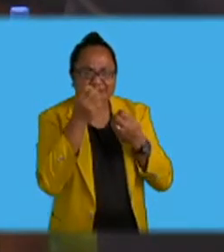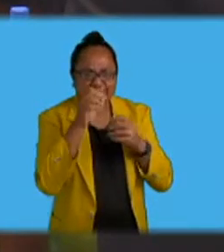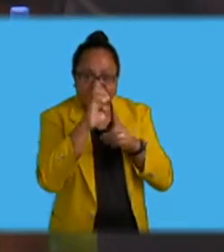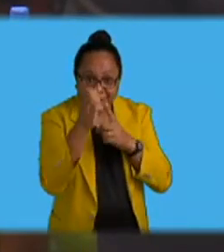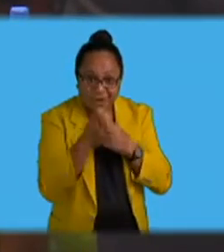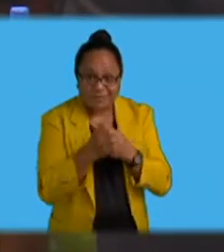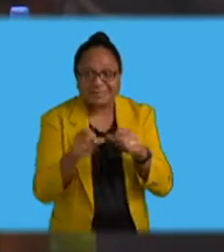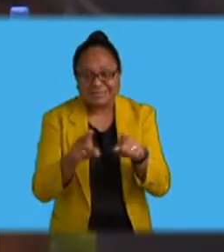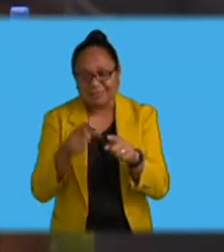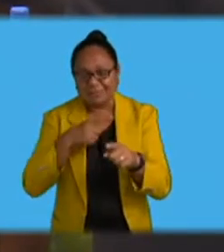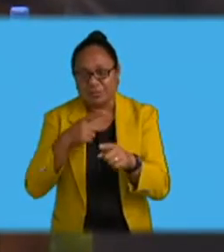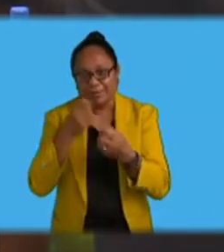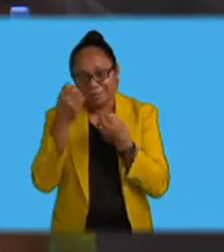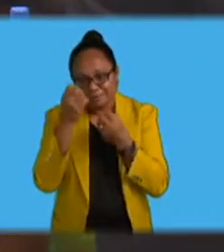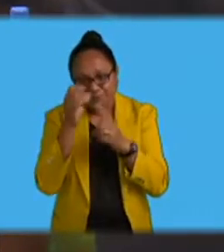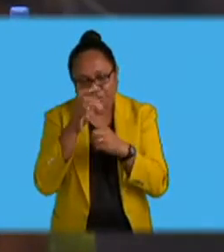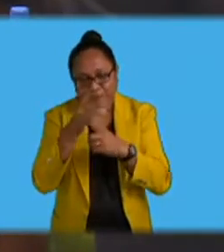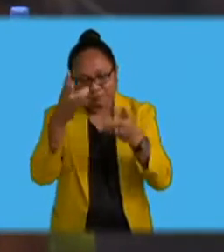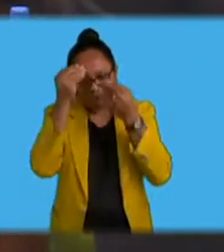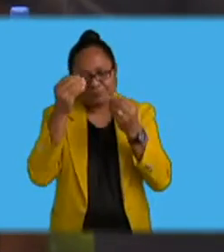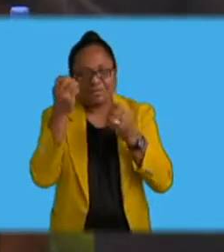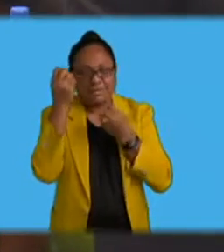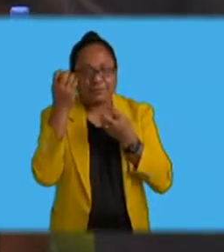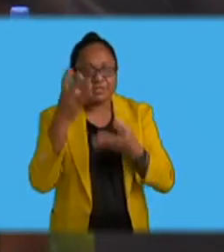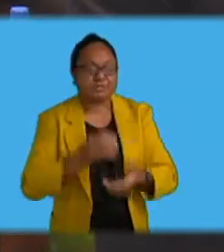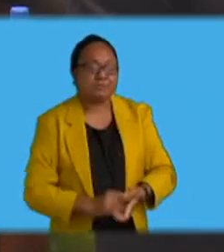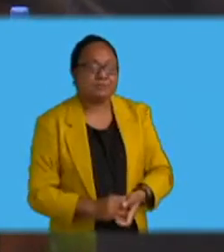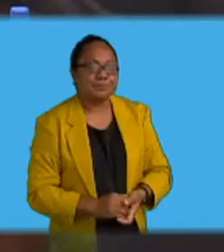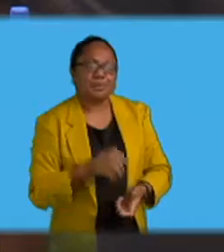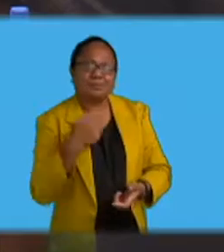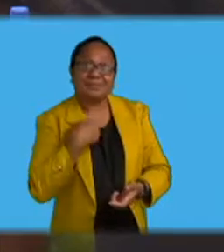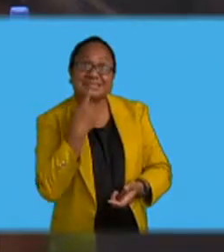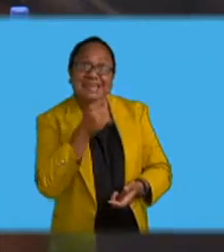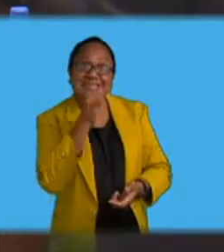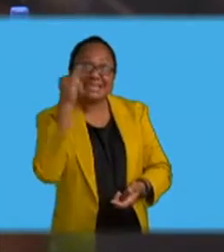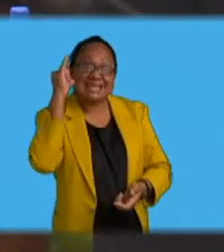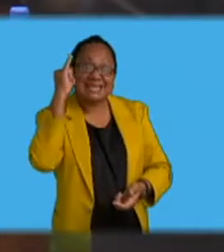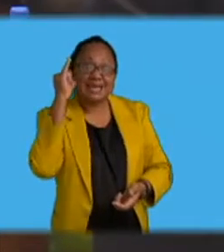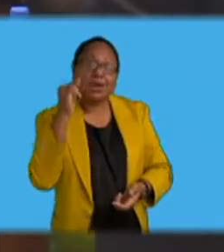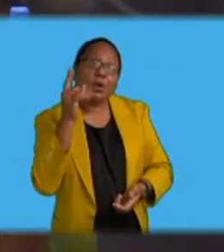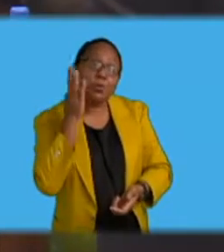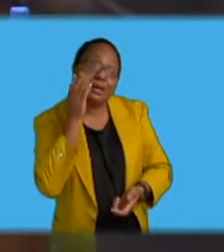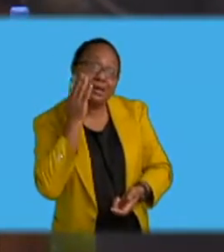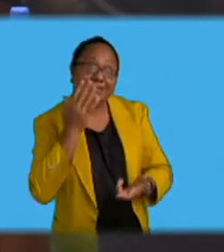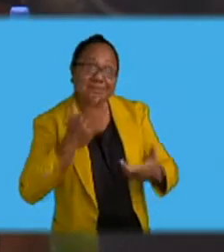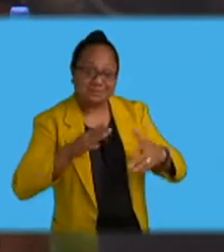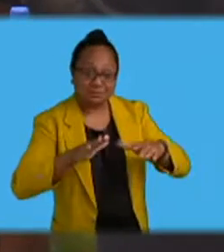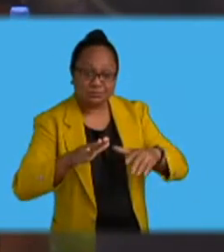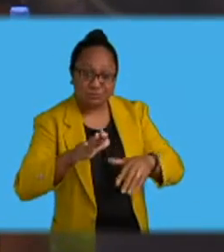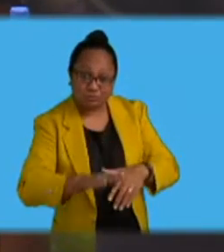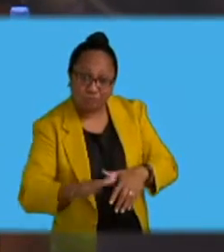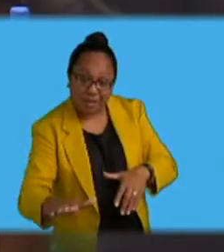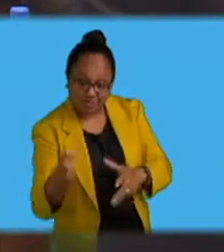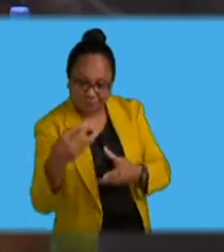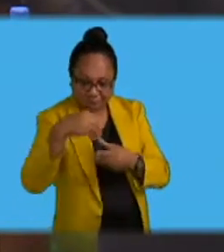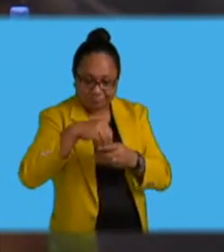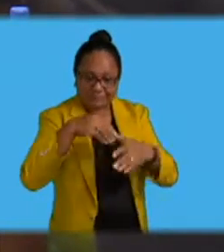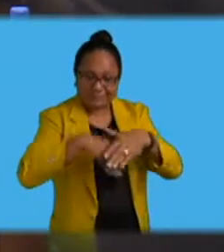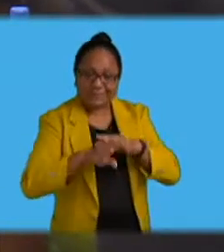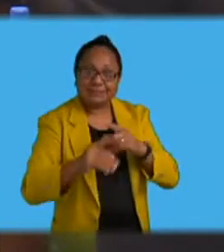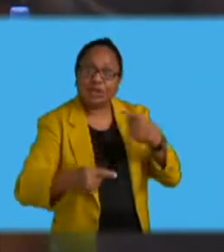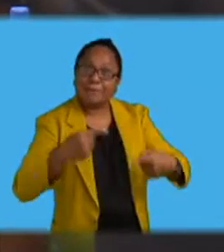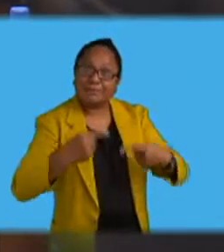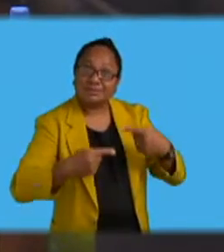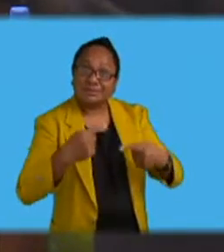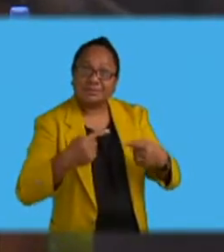on yesterday, as I mentioned yesterday, when a child engages in a competition